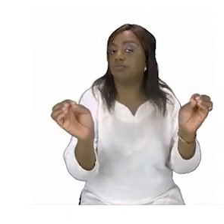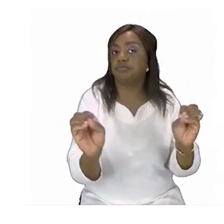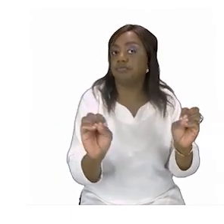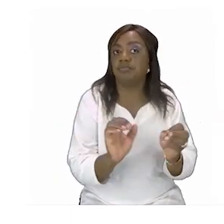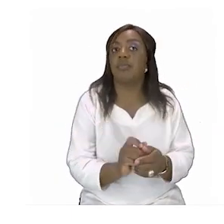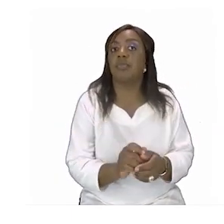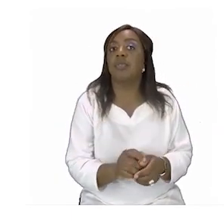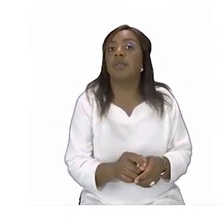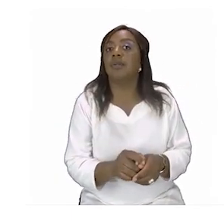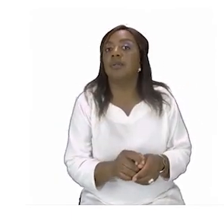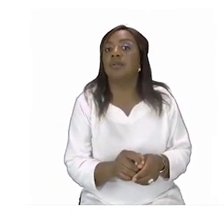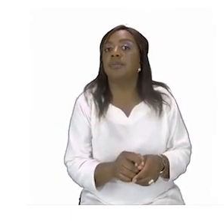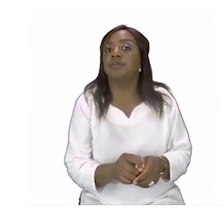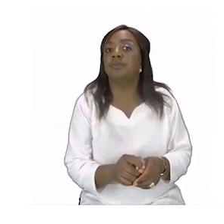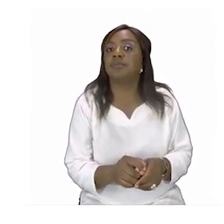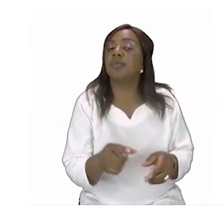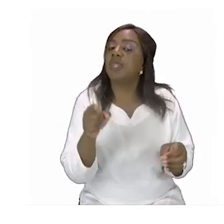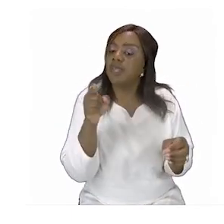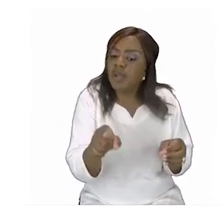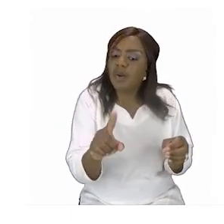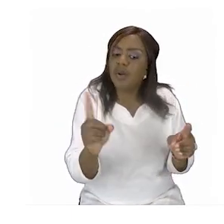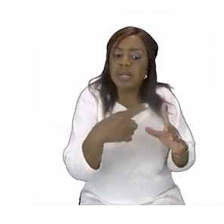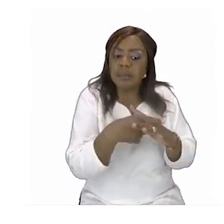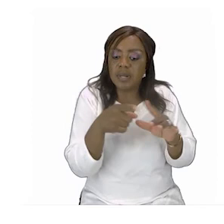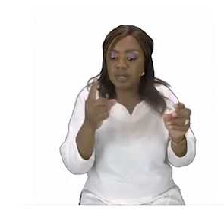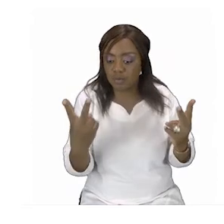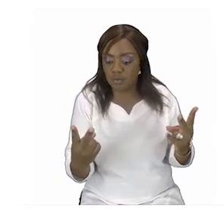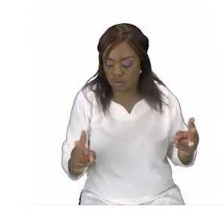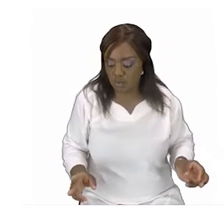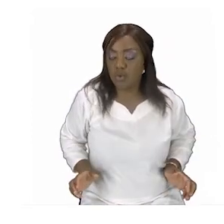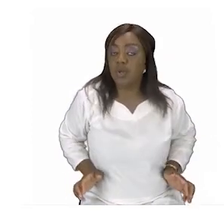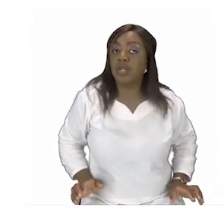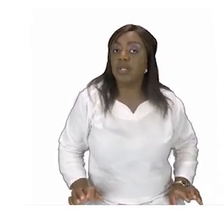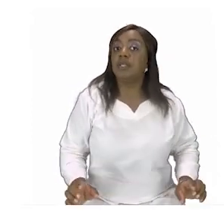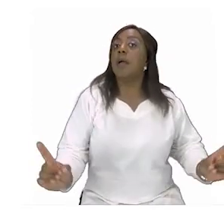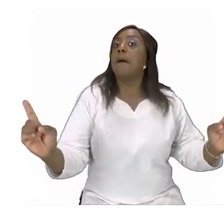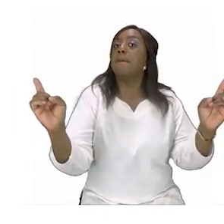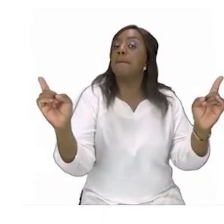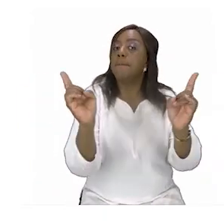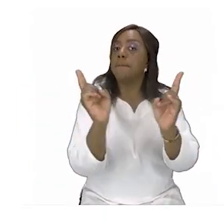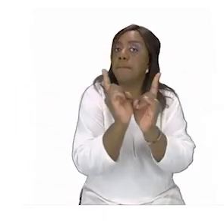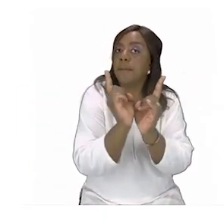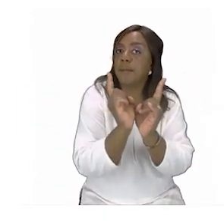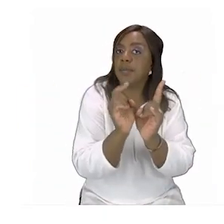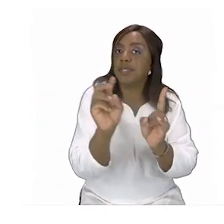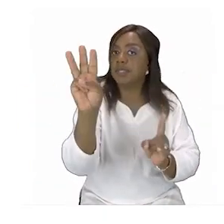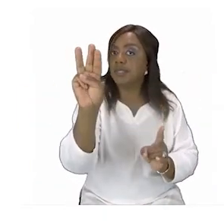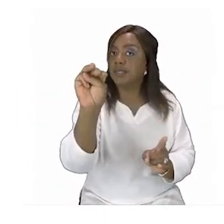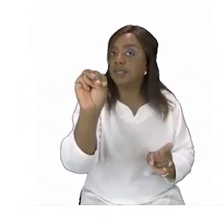The word that best describes what's happening is meets. Did you get that one